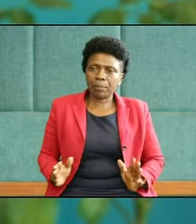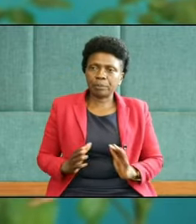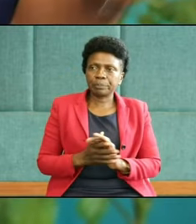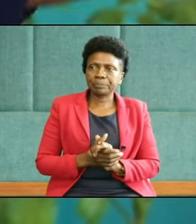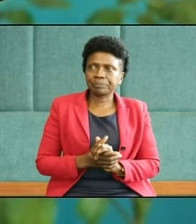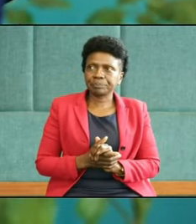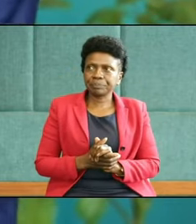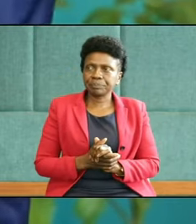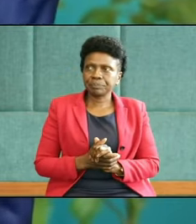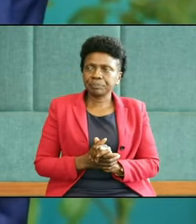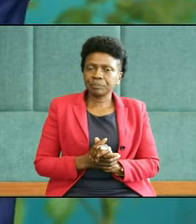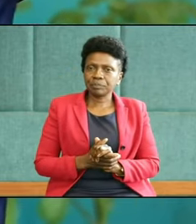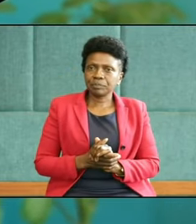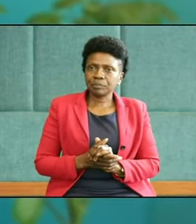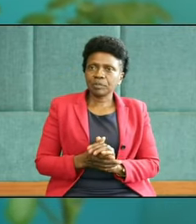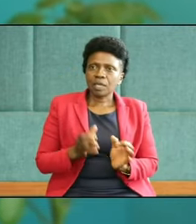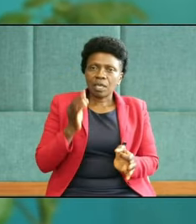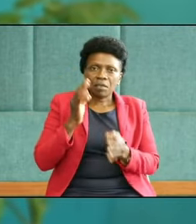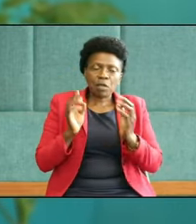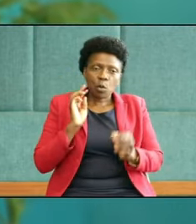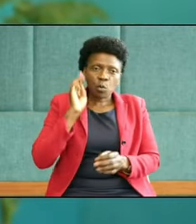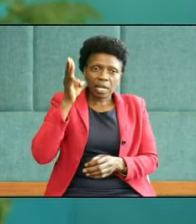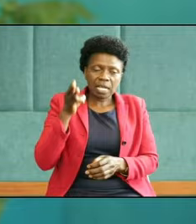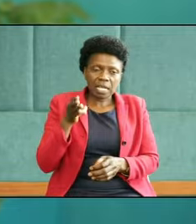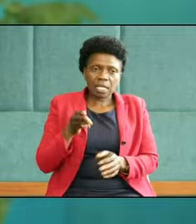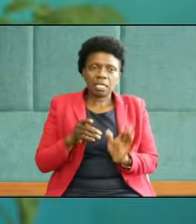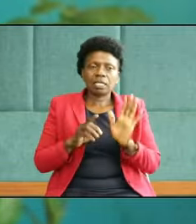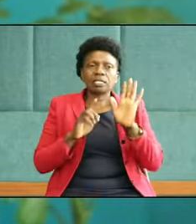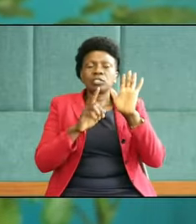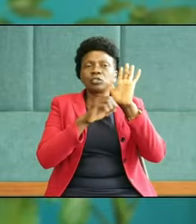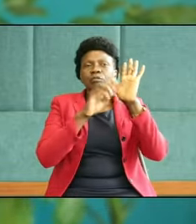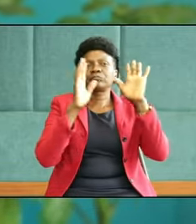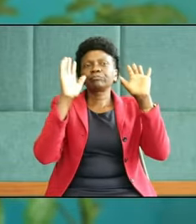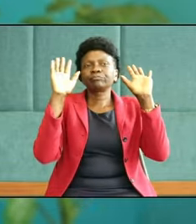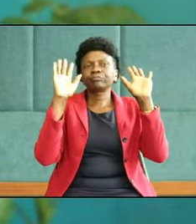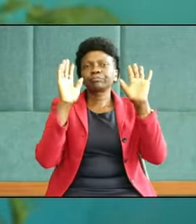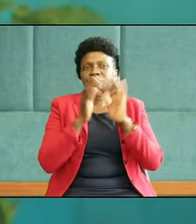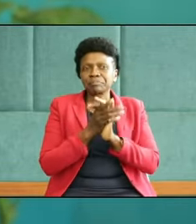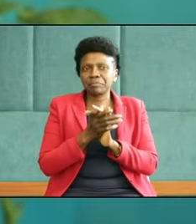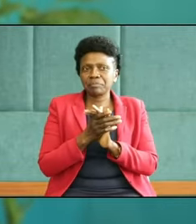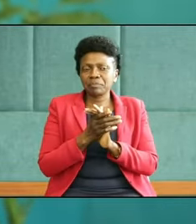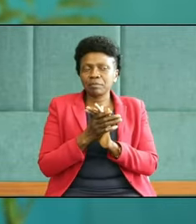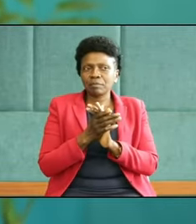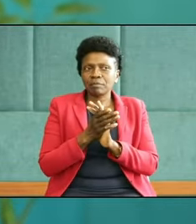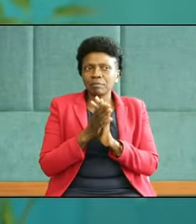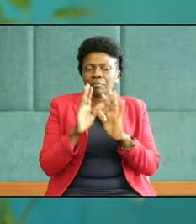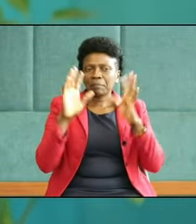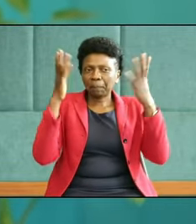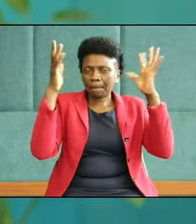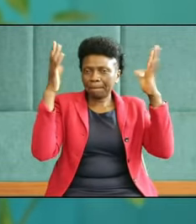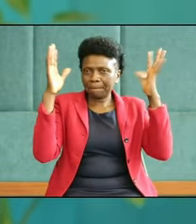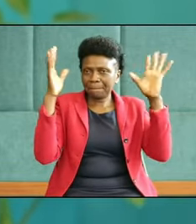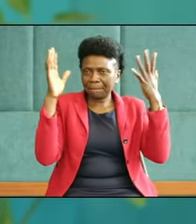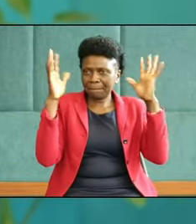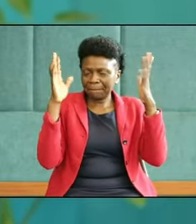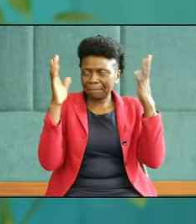If you agree with me, raise your two hands. Two hands. Now put them together, call clapping. Pull them together.